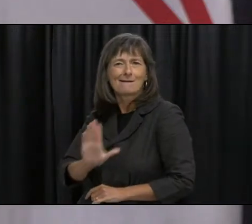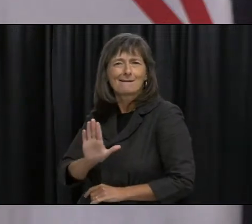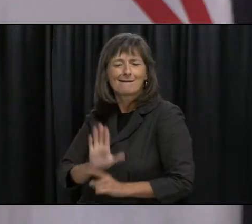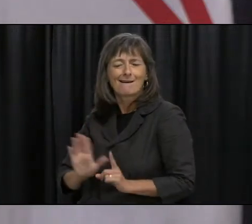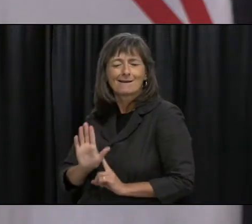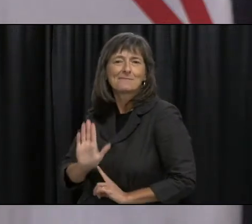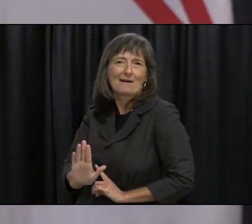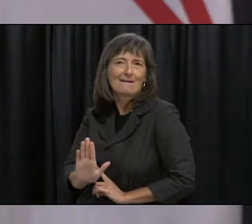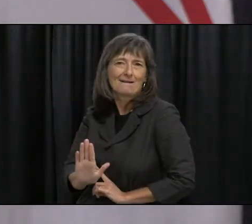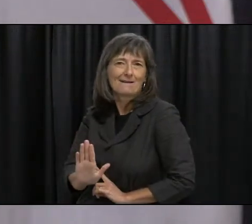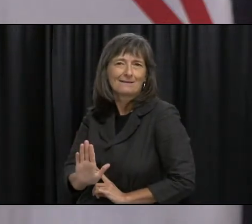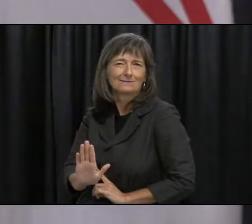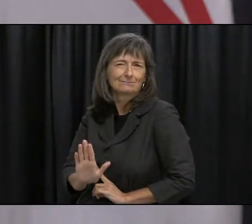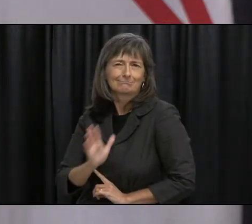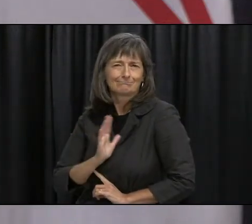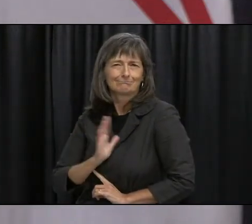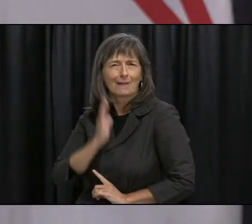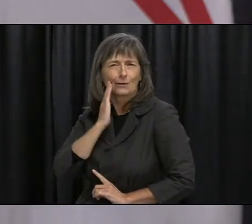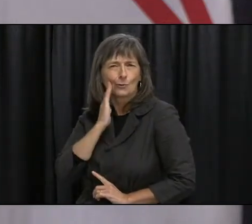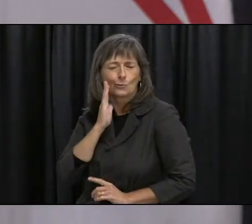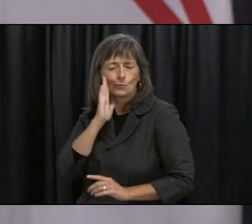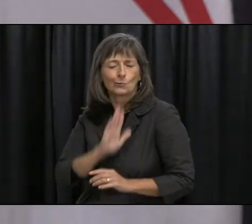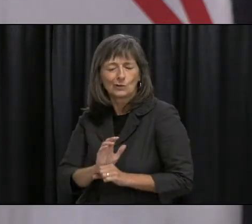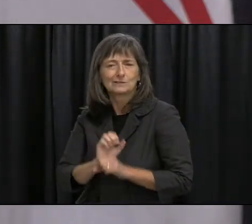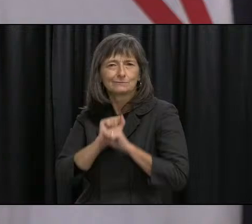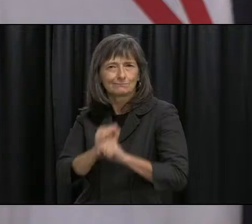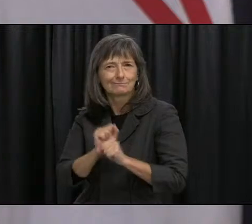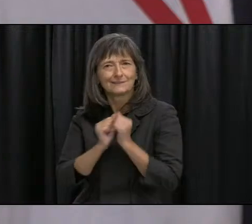this, and we will do it together. Thank you.